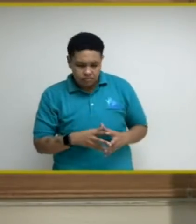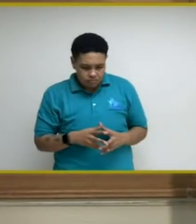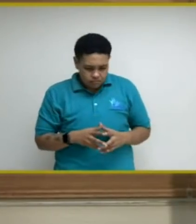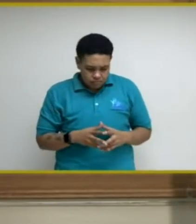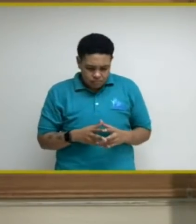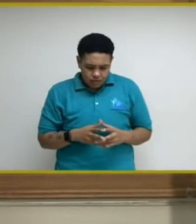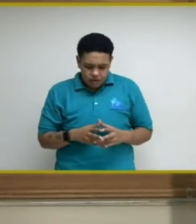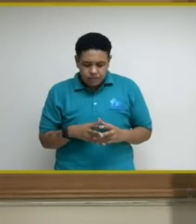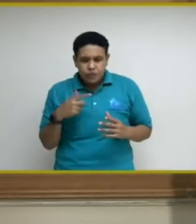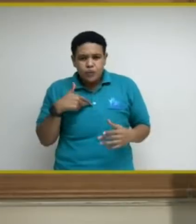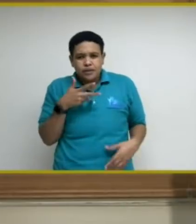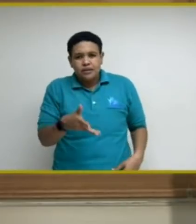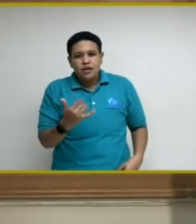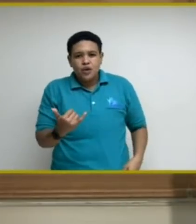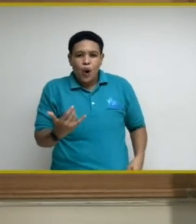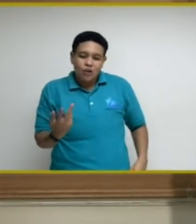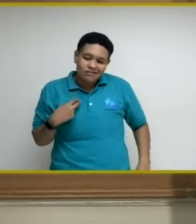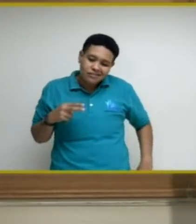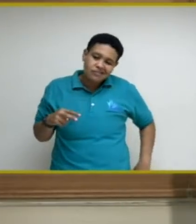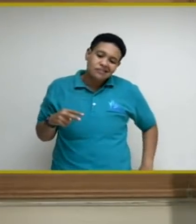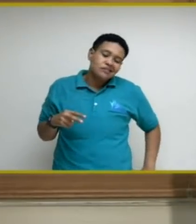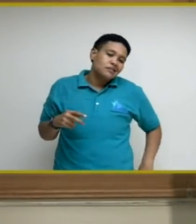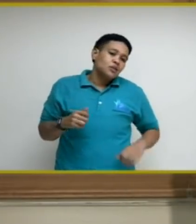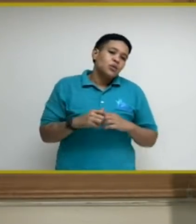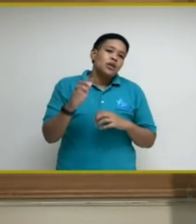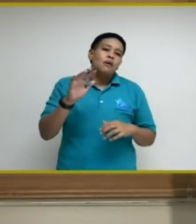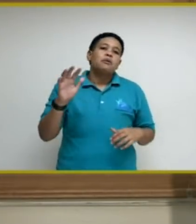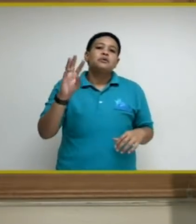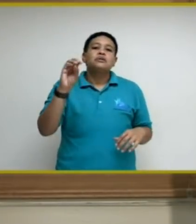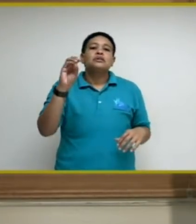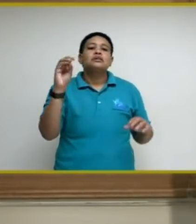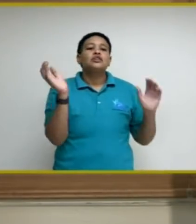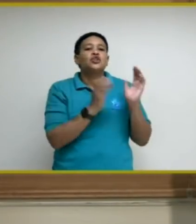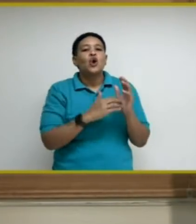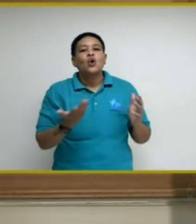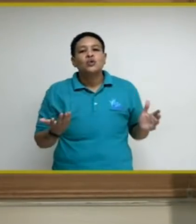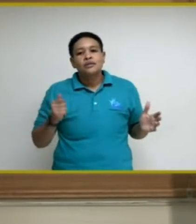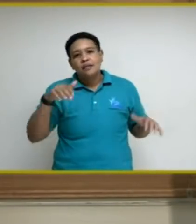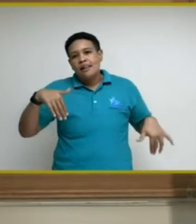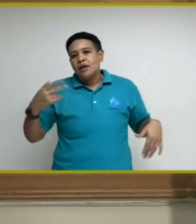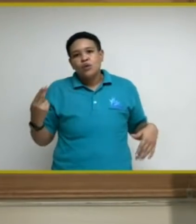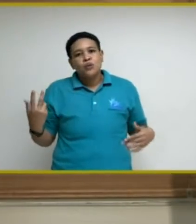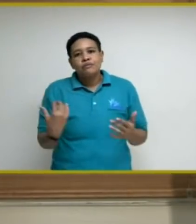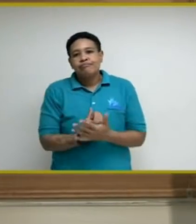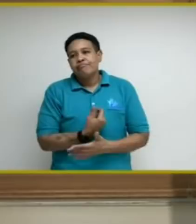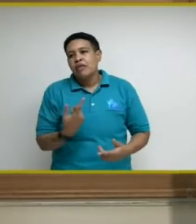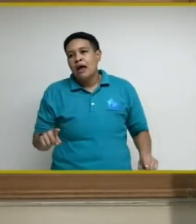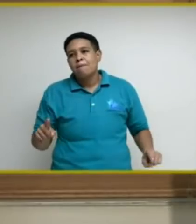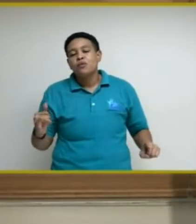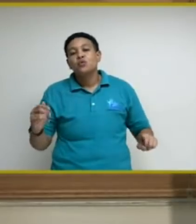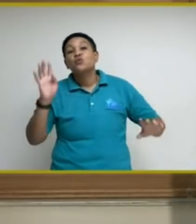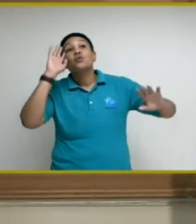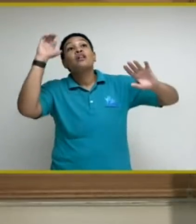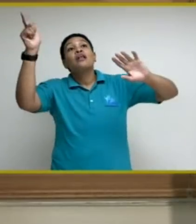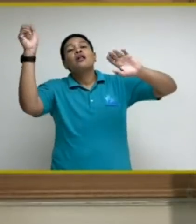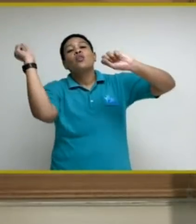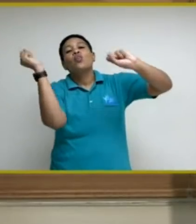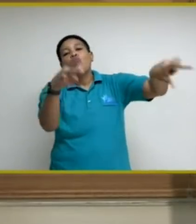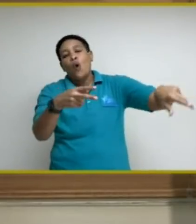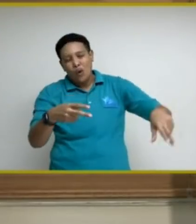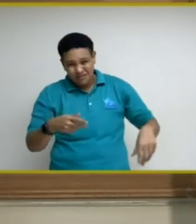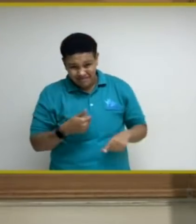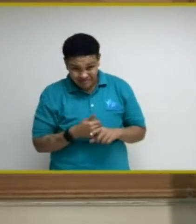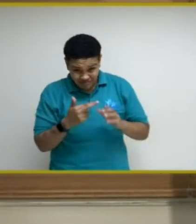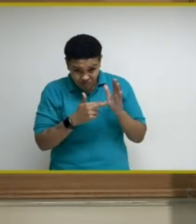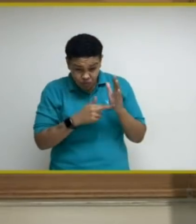And we are where we are today, with approximately 60,000 not being used up, which then will be discarded. There's a protocol